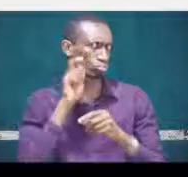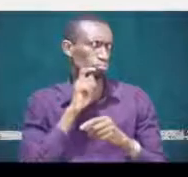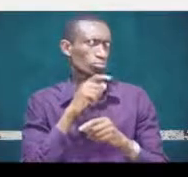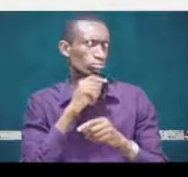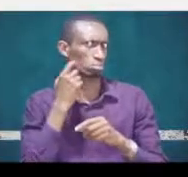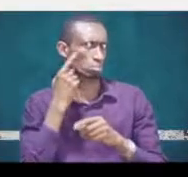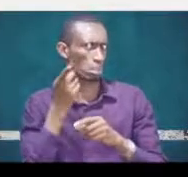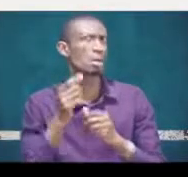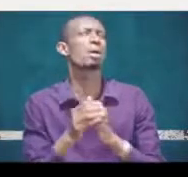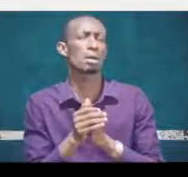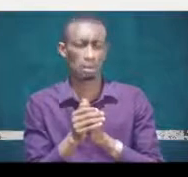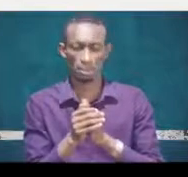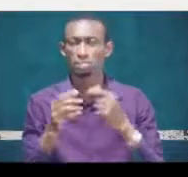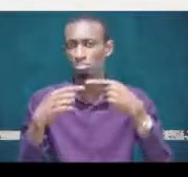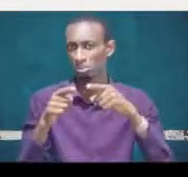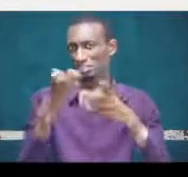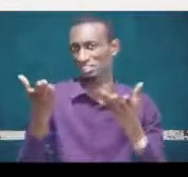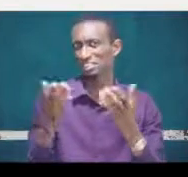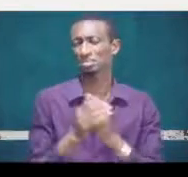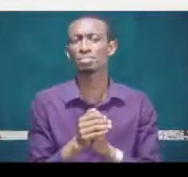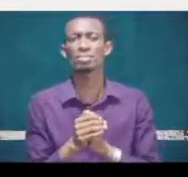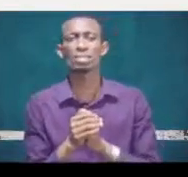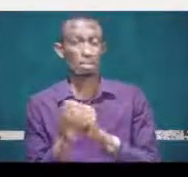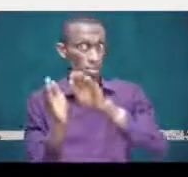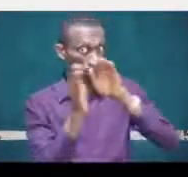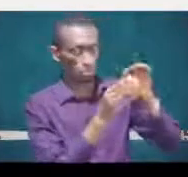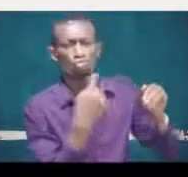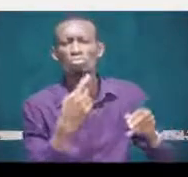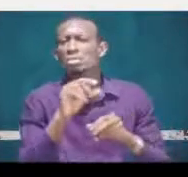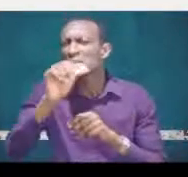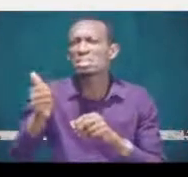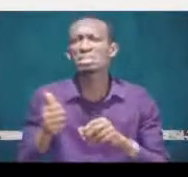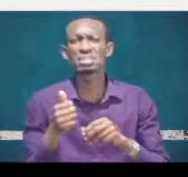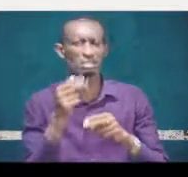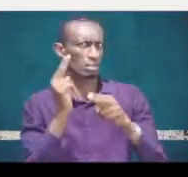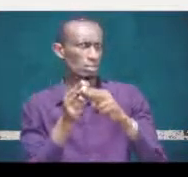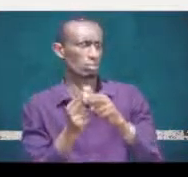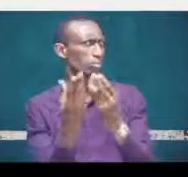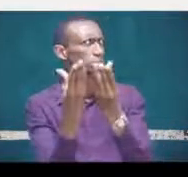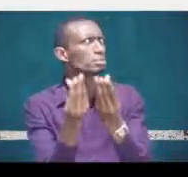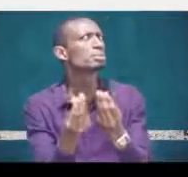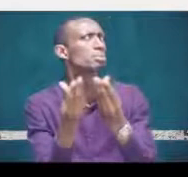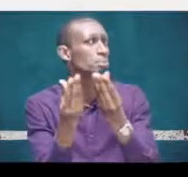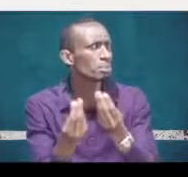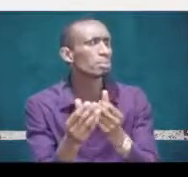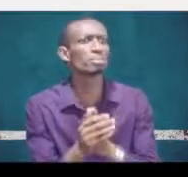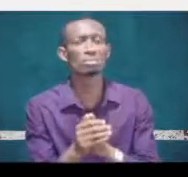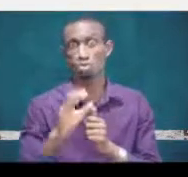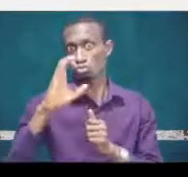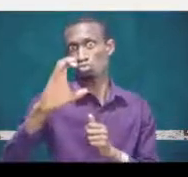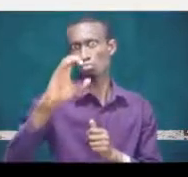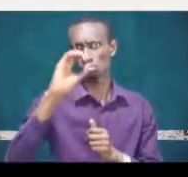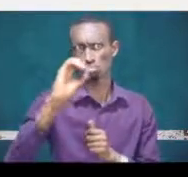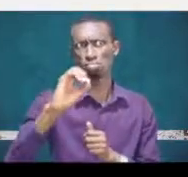simple cuboidal epithelium. Then we have another one which is called simple columnar epithelium. That